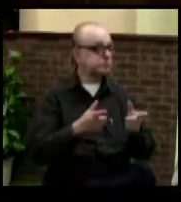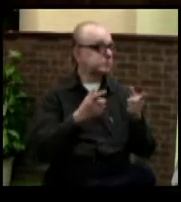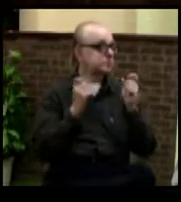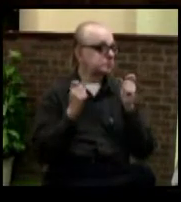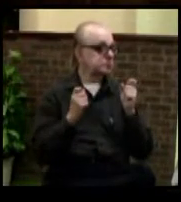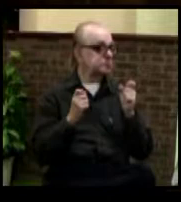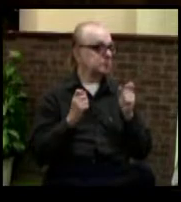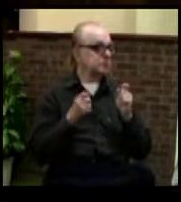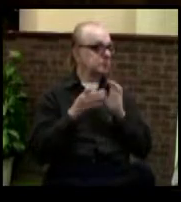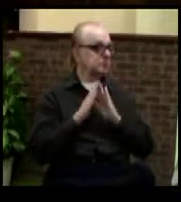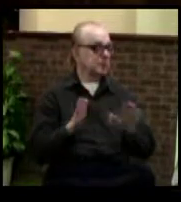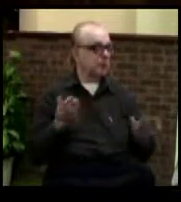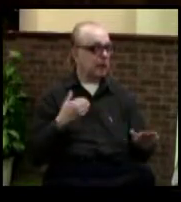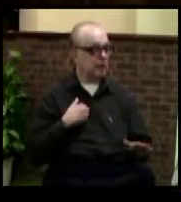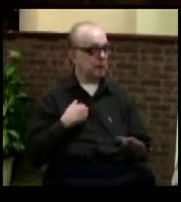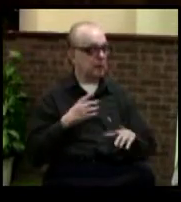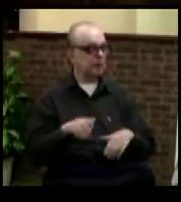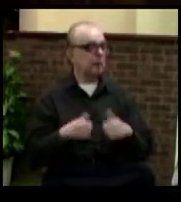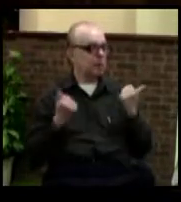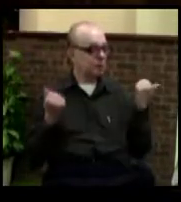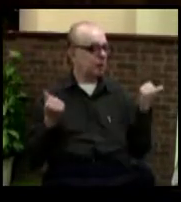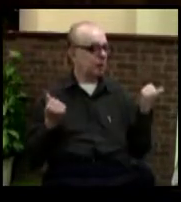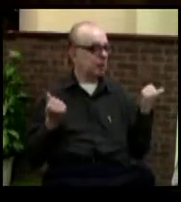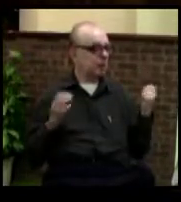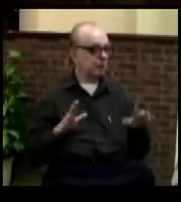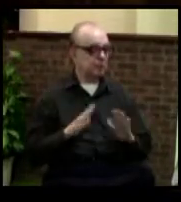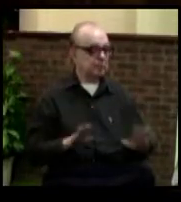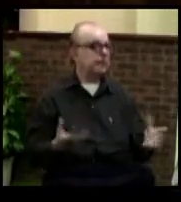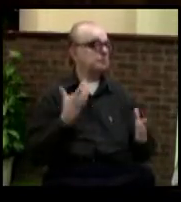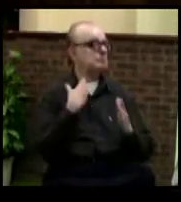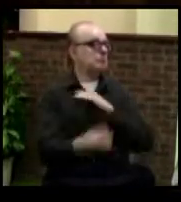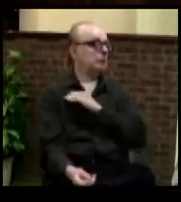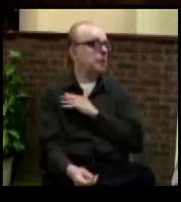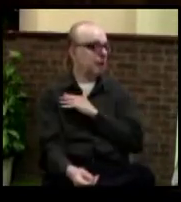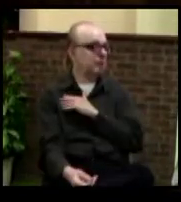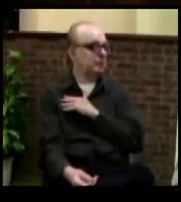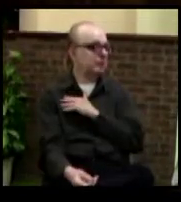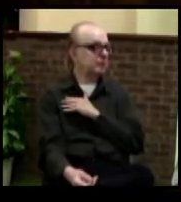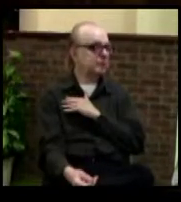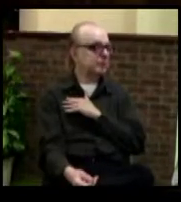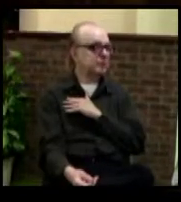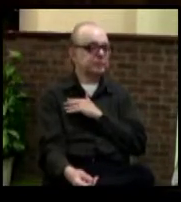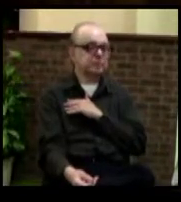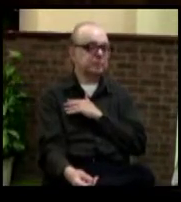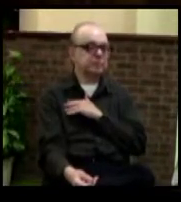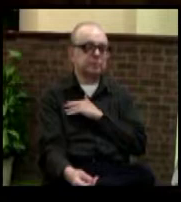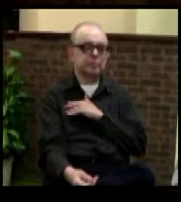And all of a sudden, the peace that you had in your life, man, it's just gone.